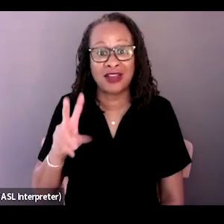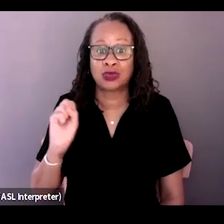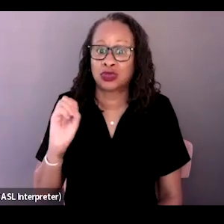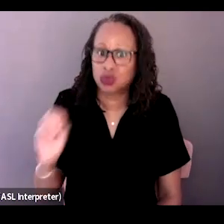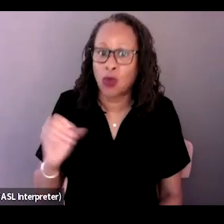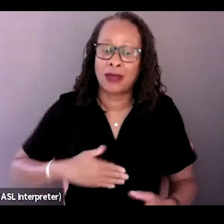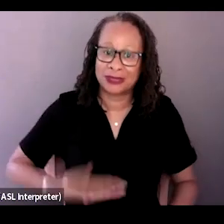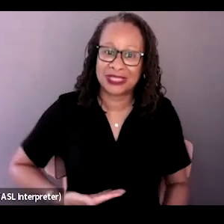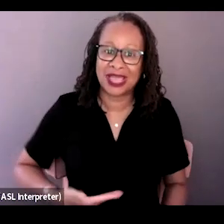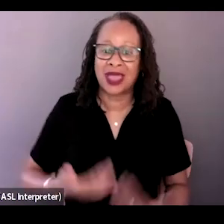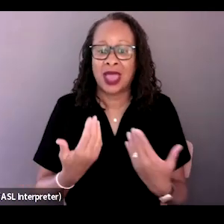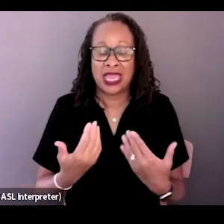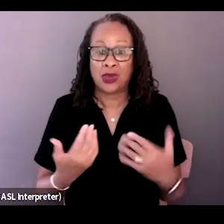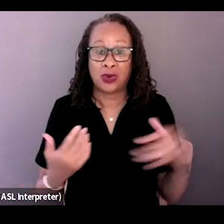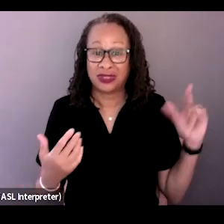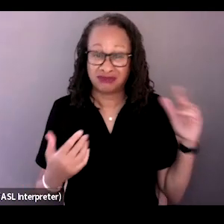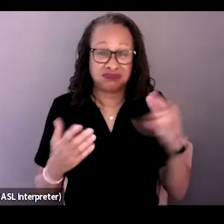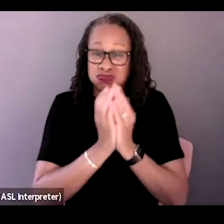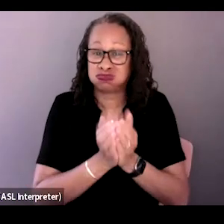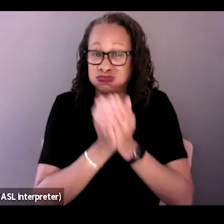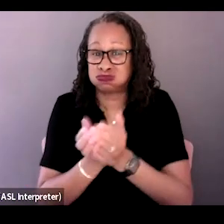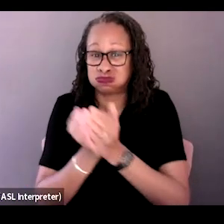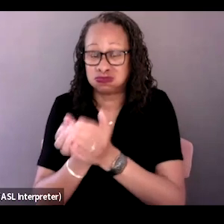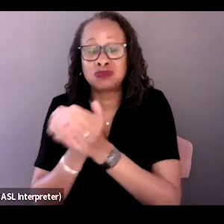was crossing the transatlantic with the boat, the Baltica, with the